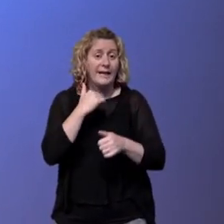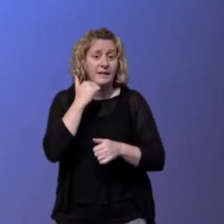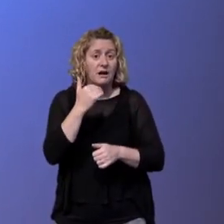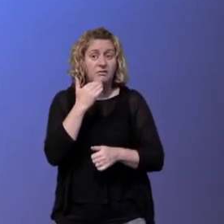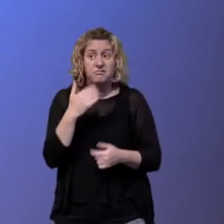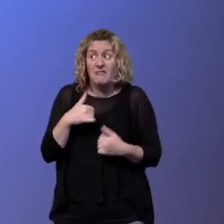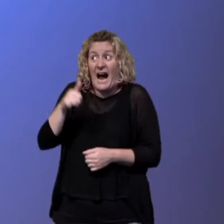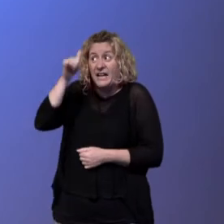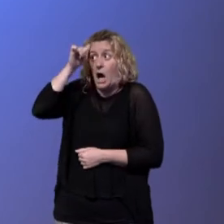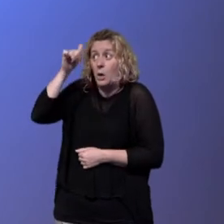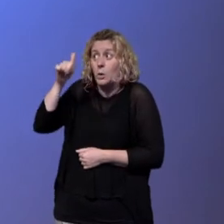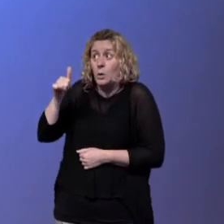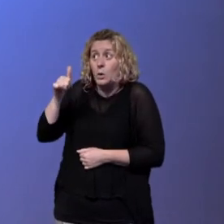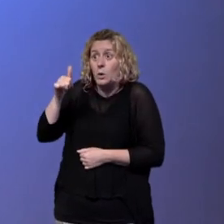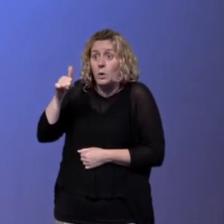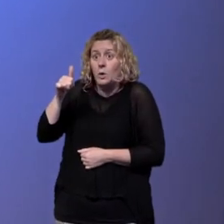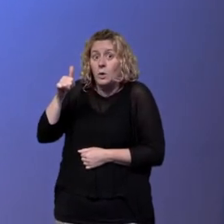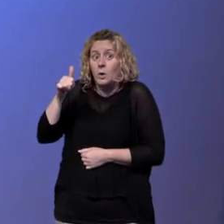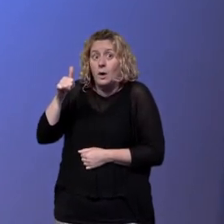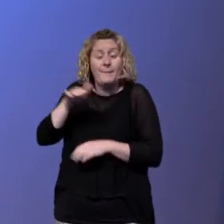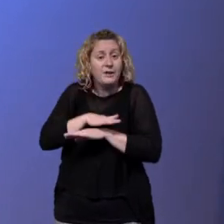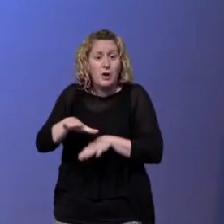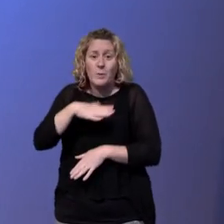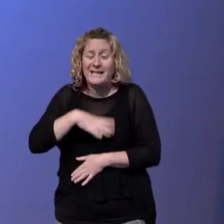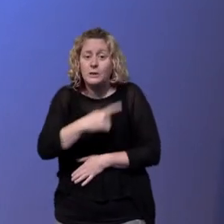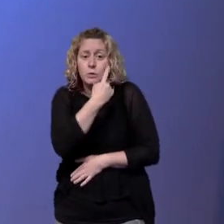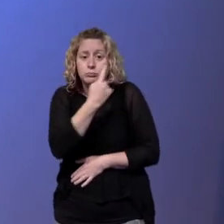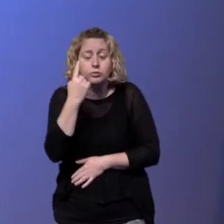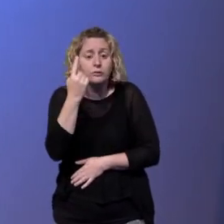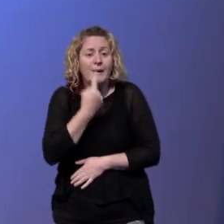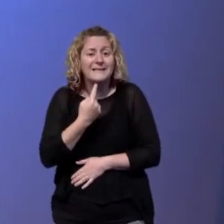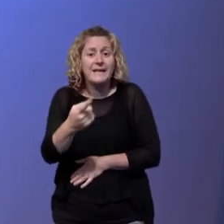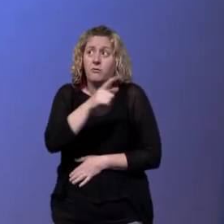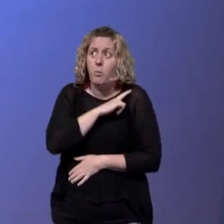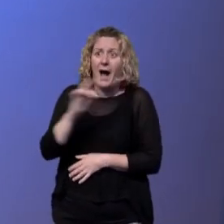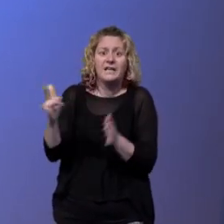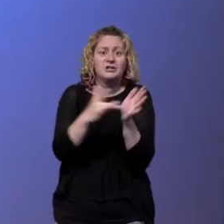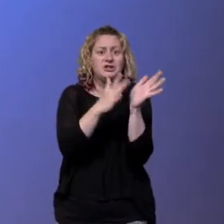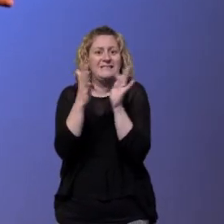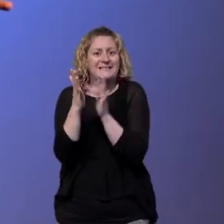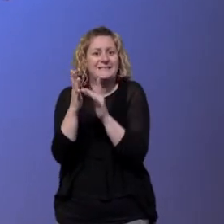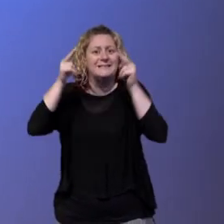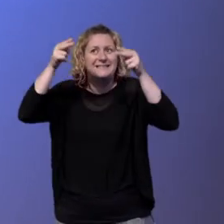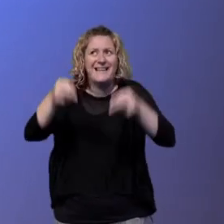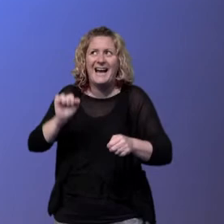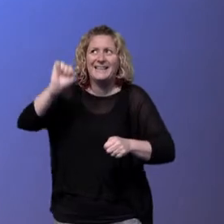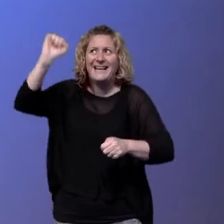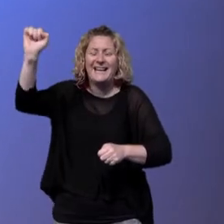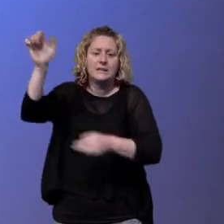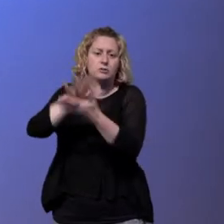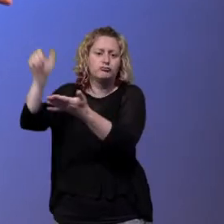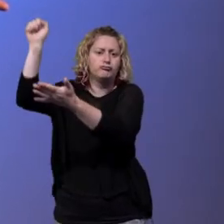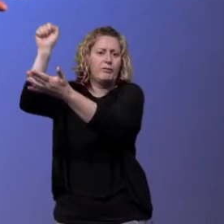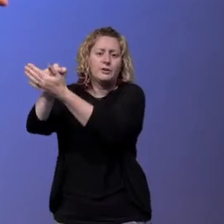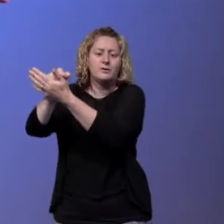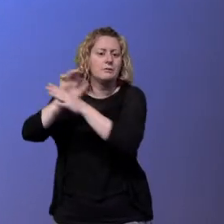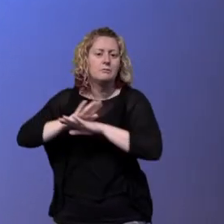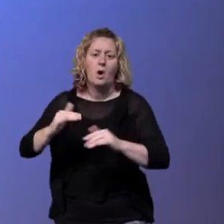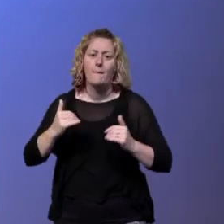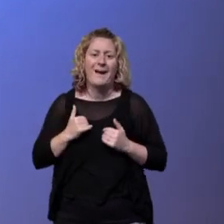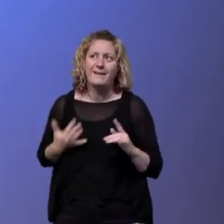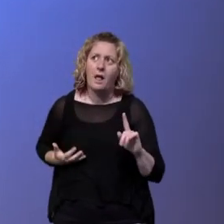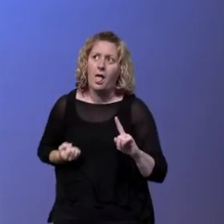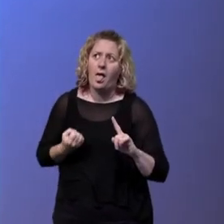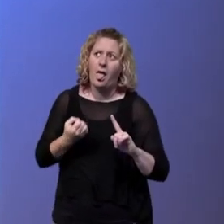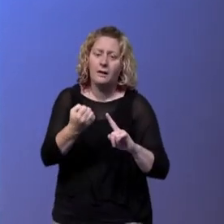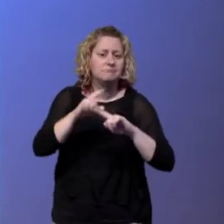died. Prove yourself. No, I live by his righteousness, not my own. It's a dangerous world. Yes, but he's sovereign. I mean, gosh, the gospel. But